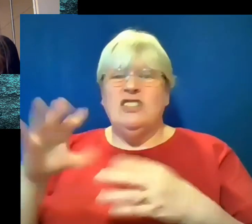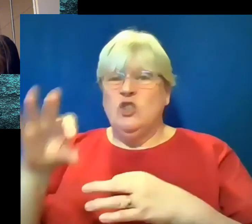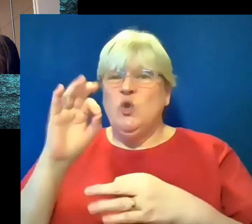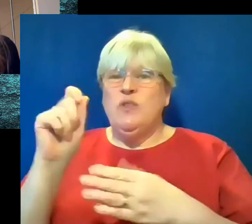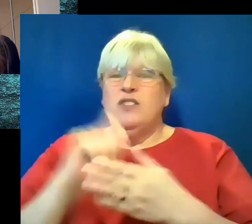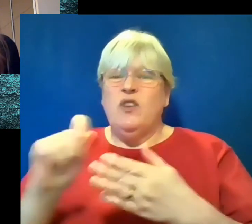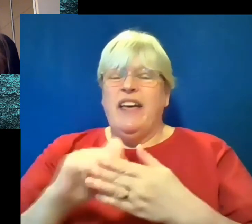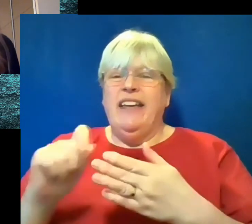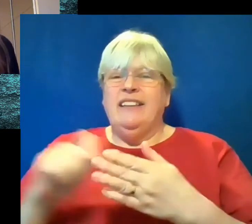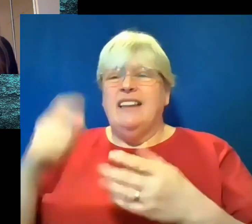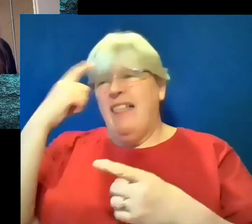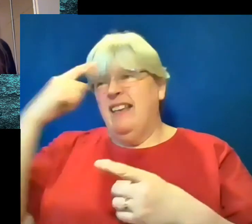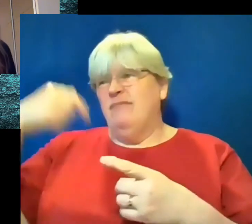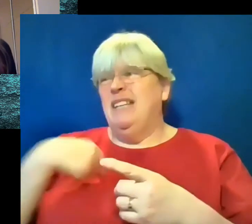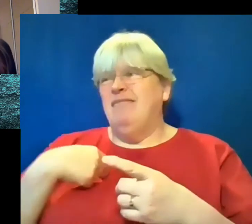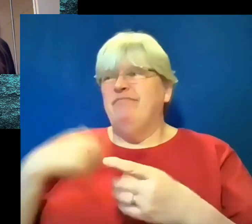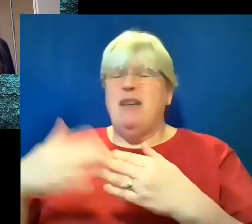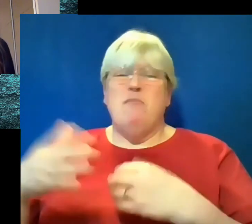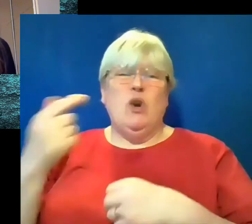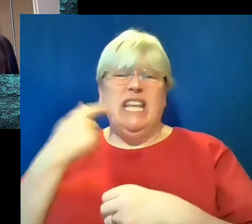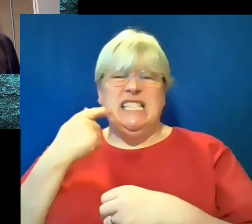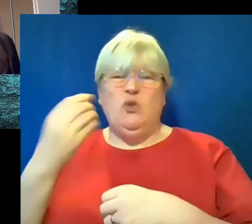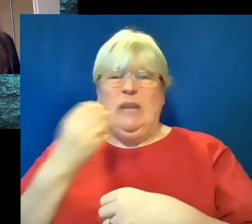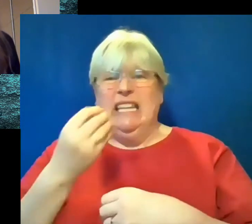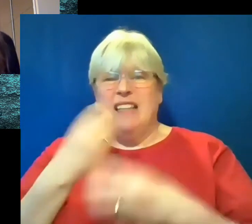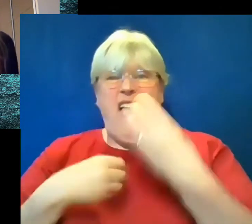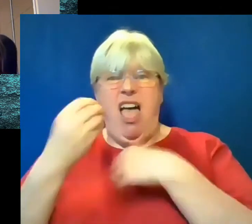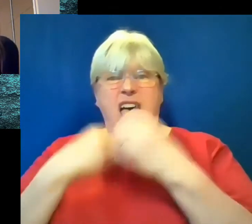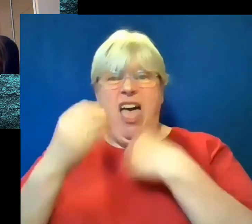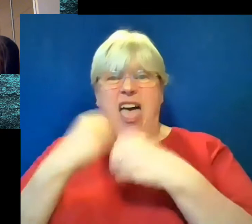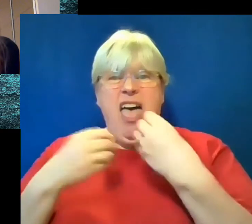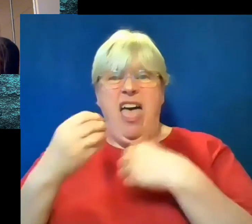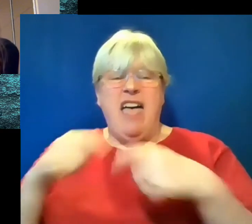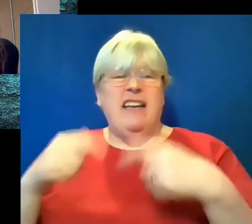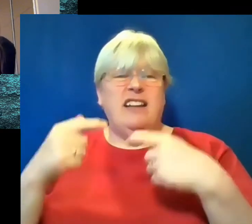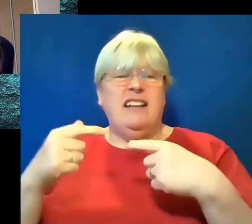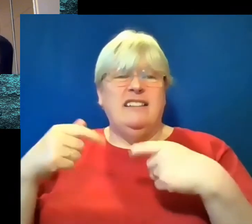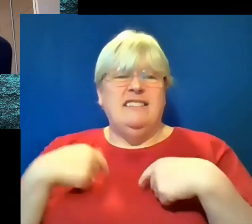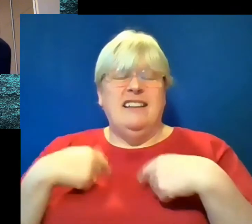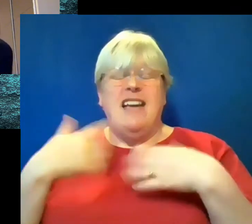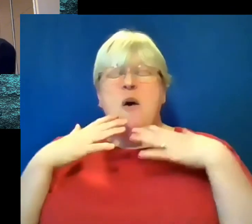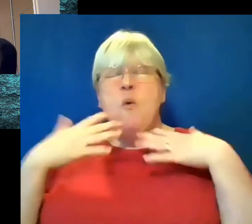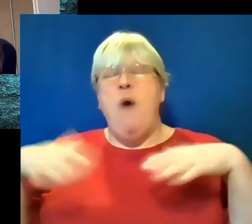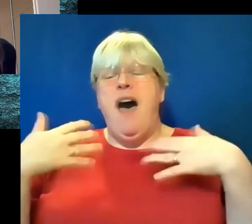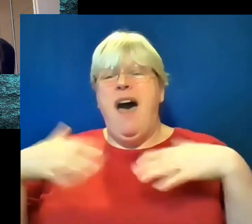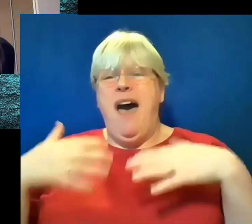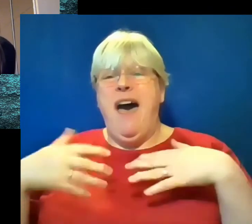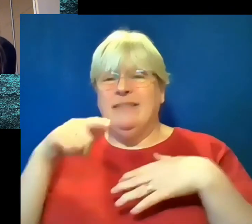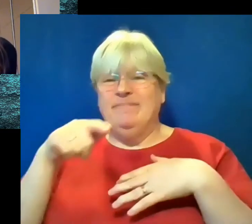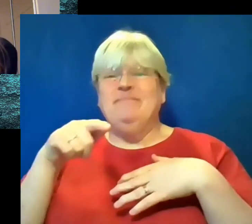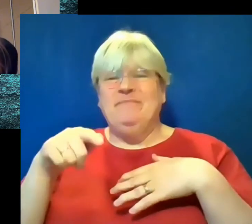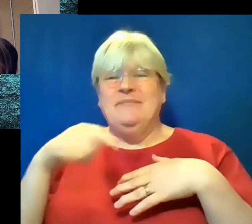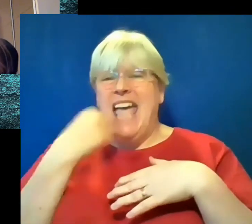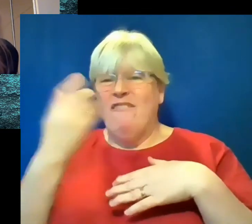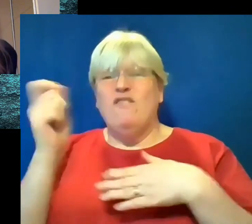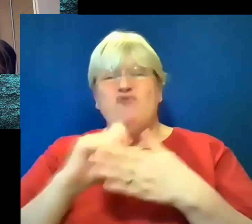for a living than the challenge. I mean, I'm completely in awe of every writer that